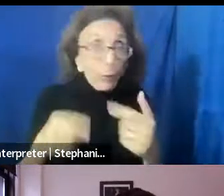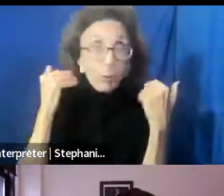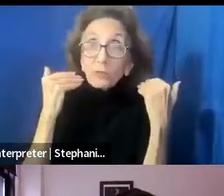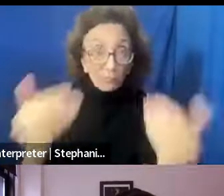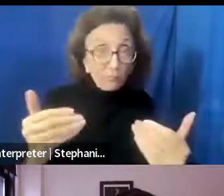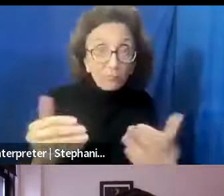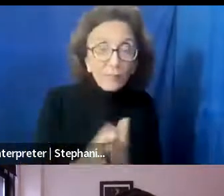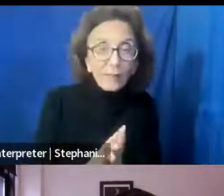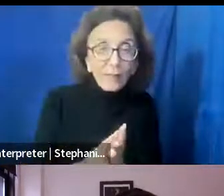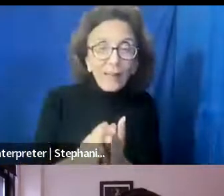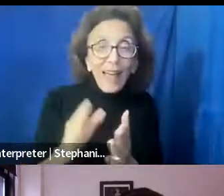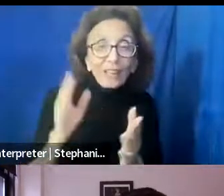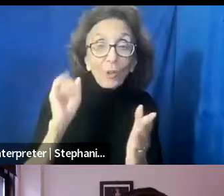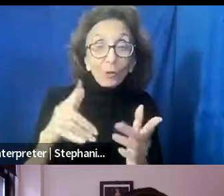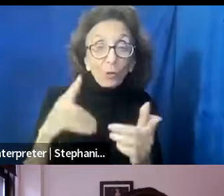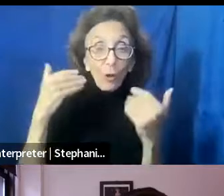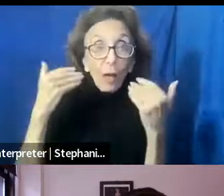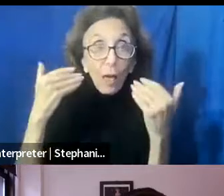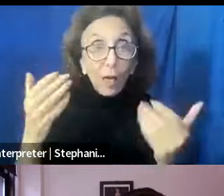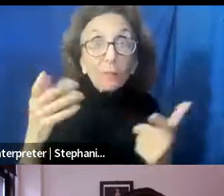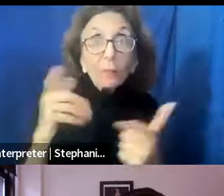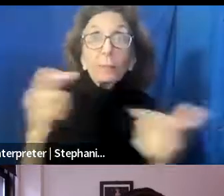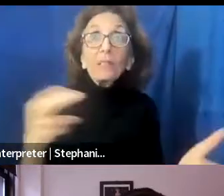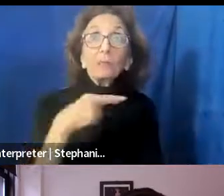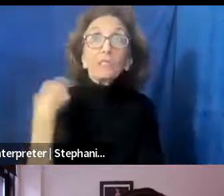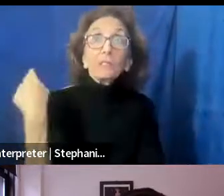a really big risk.